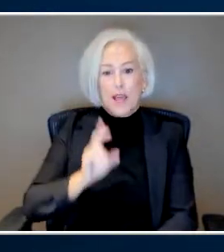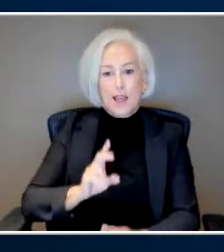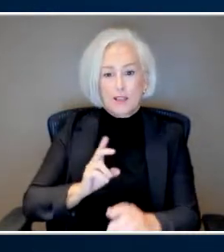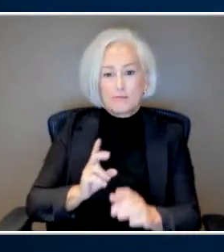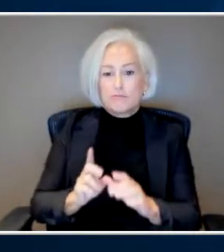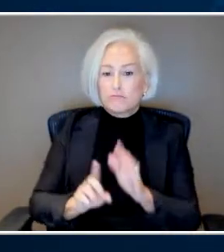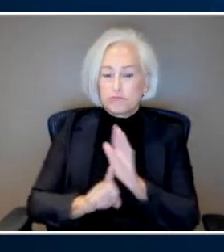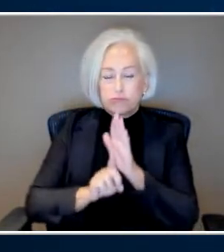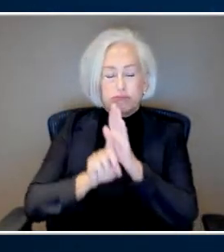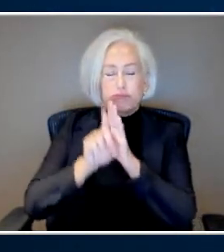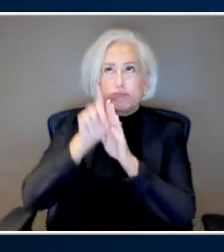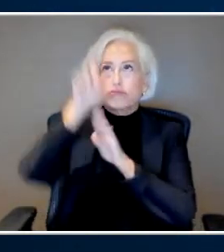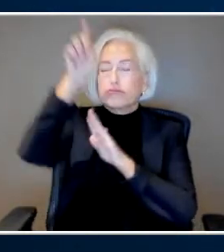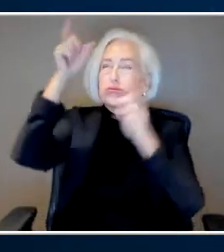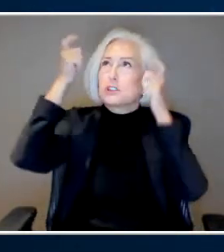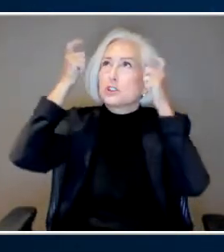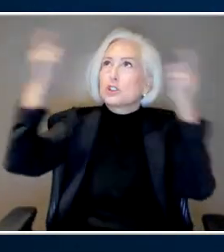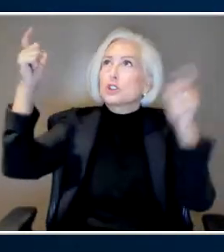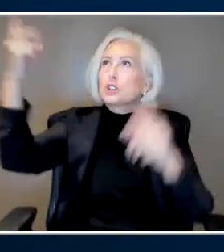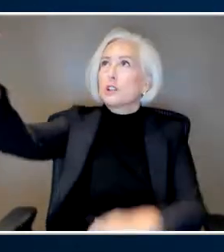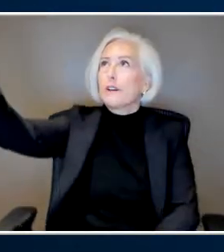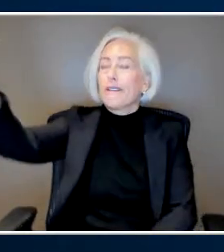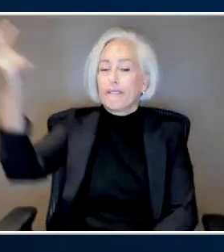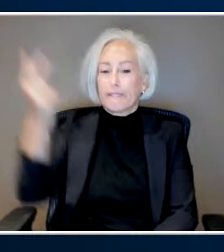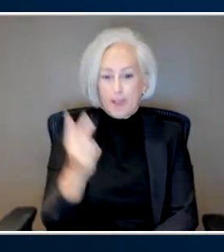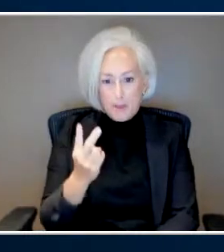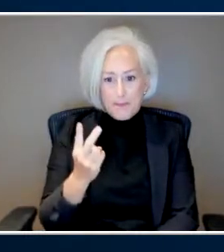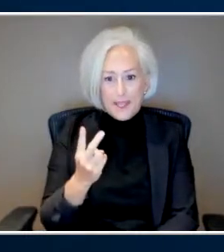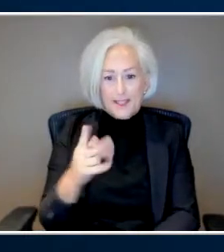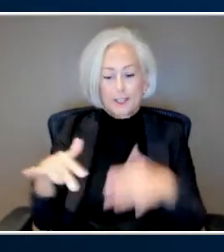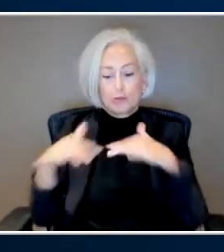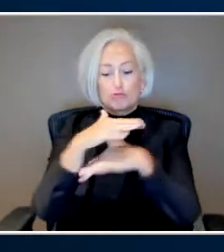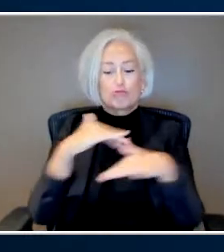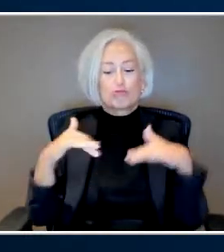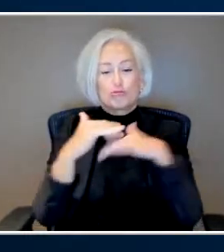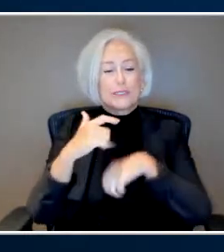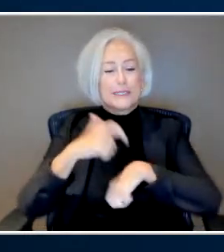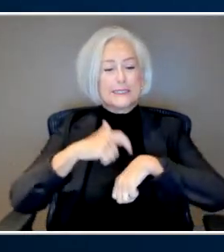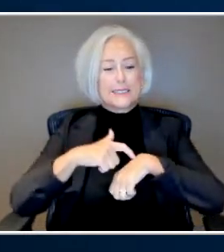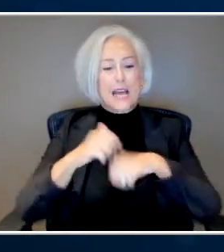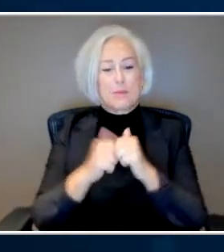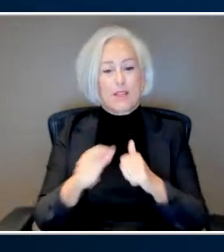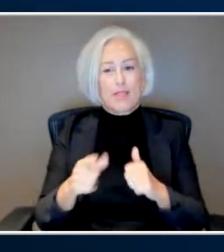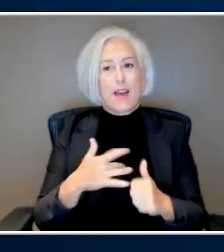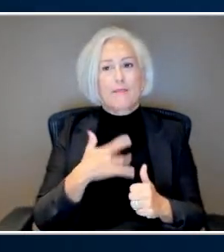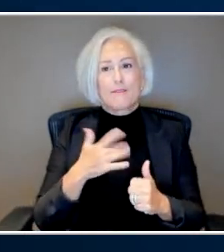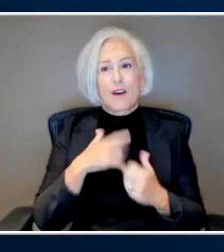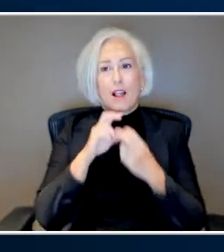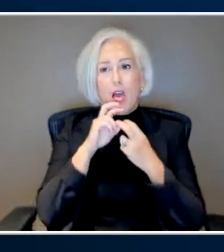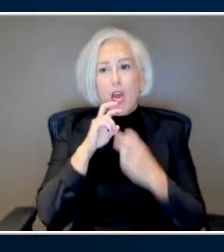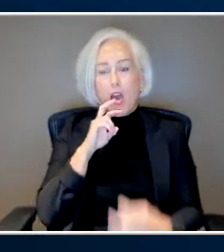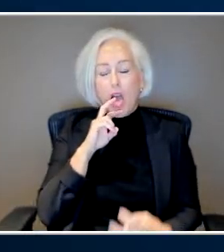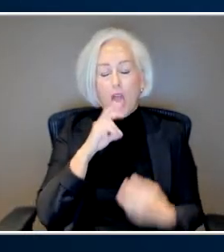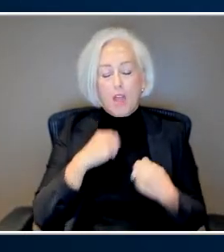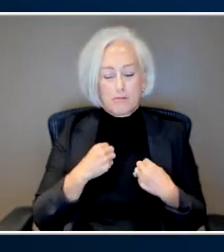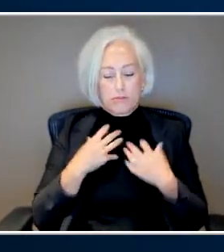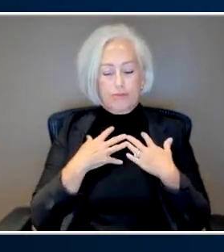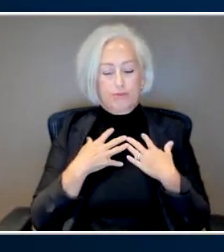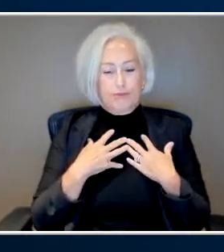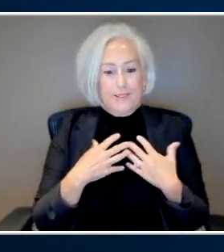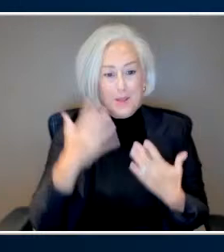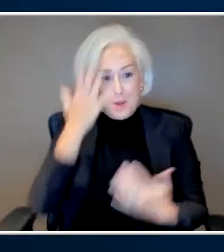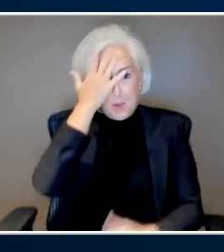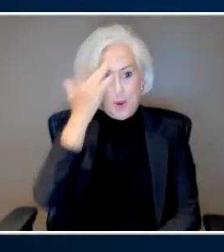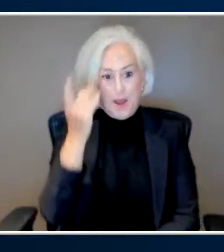and spend a little time with them, it's a little bit of like an awe-inspiring moment. One, because they're genuinely